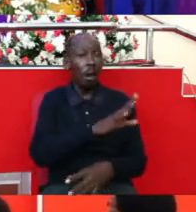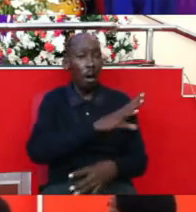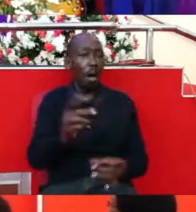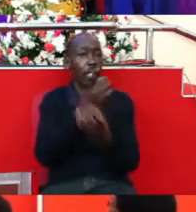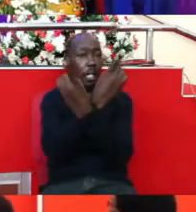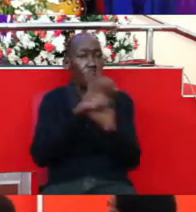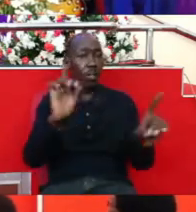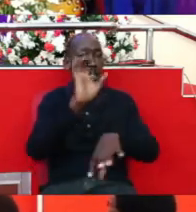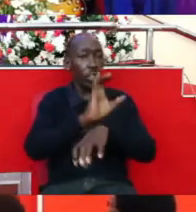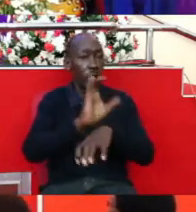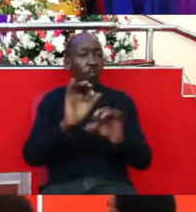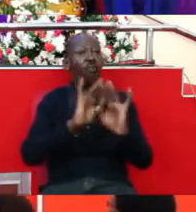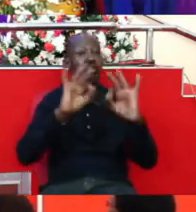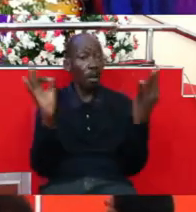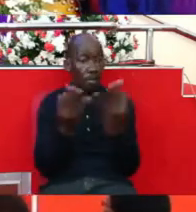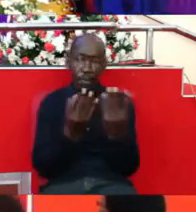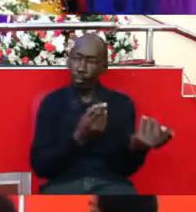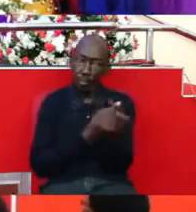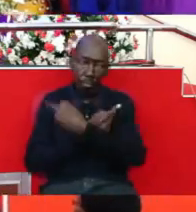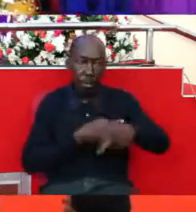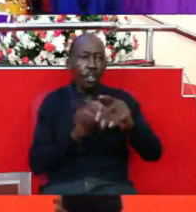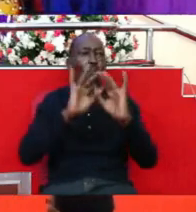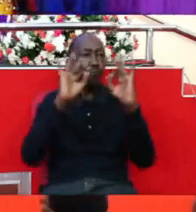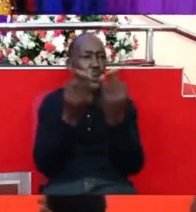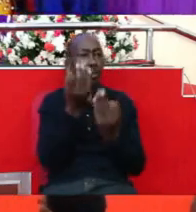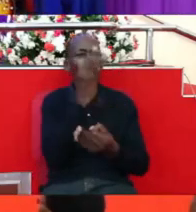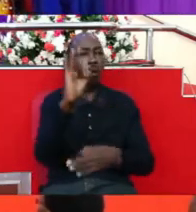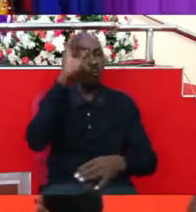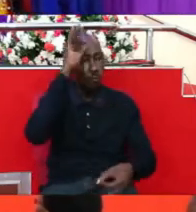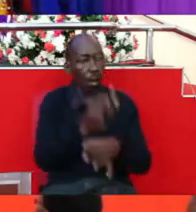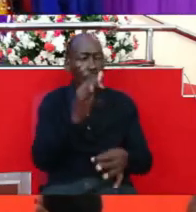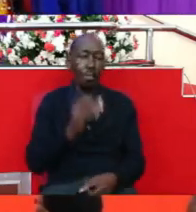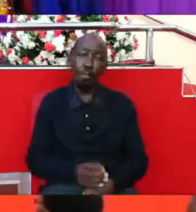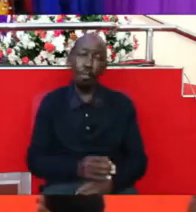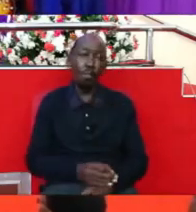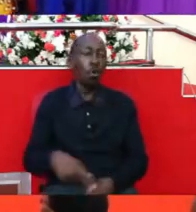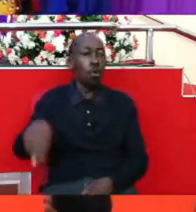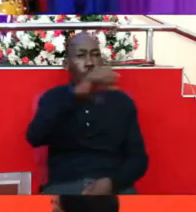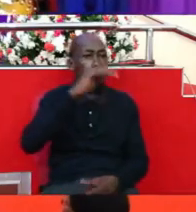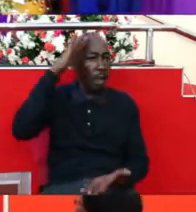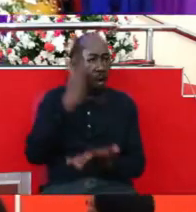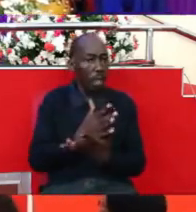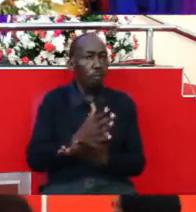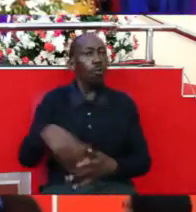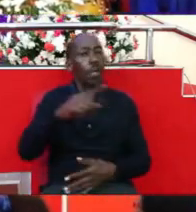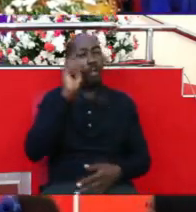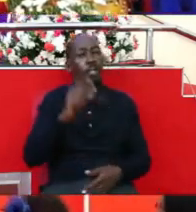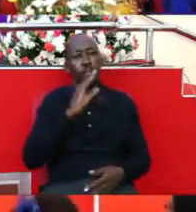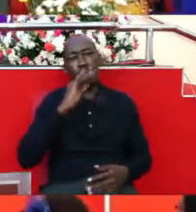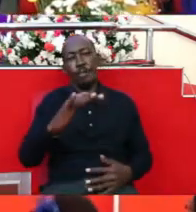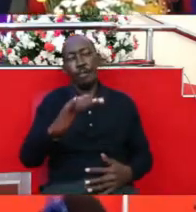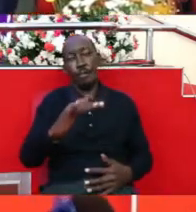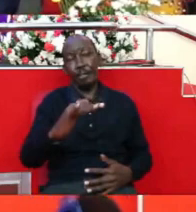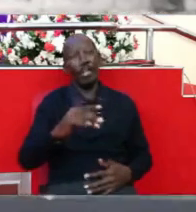Deliverance Church family is a family of faith. Ni familia ya imani. We believe and therefore we speak. Kwa hivyo tunaamini.